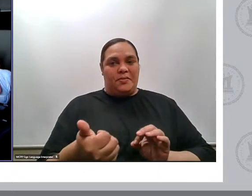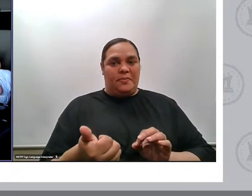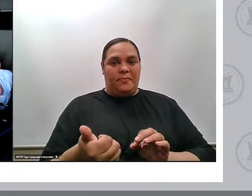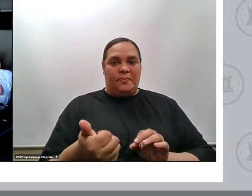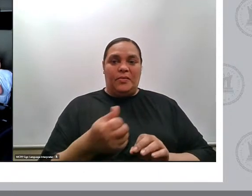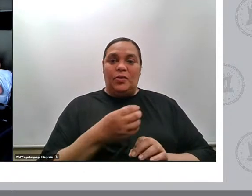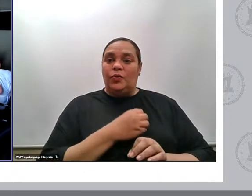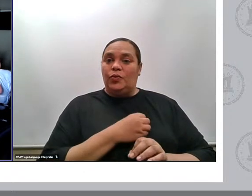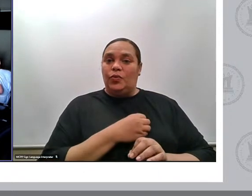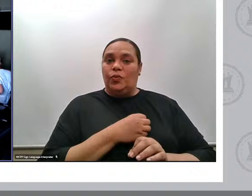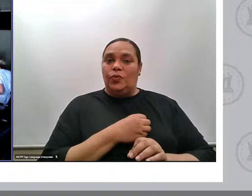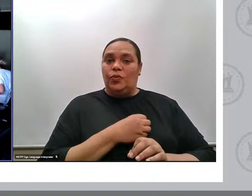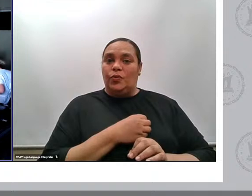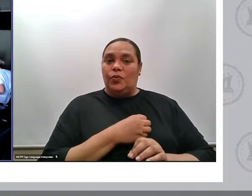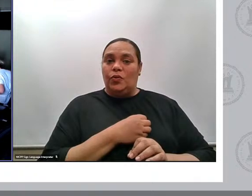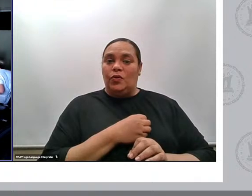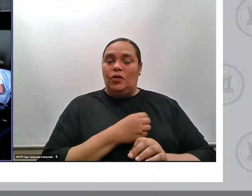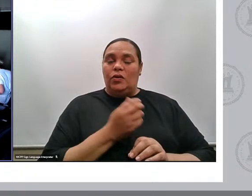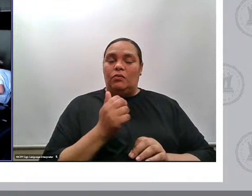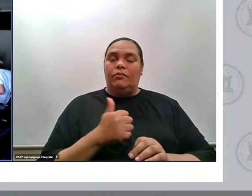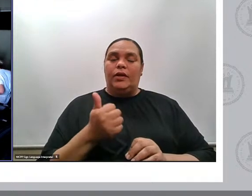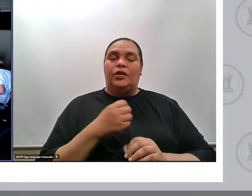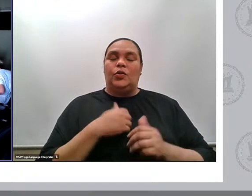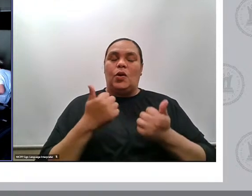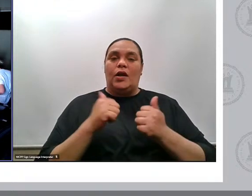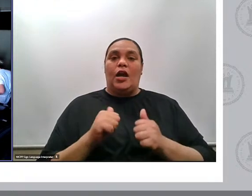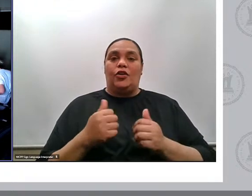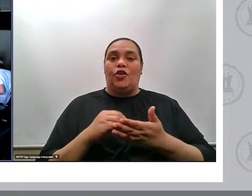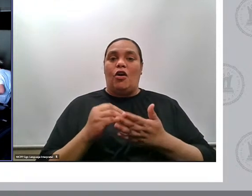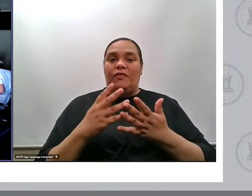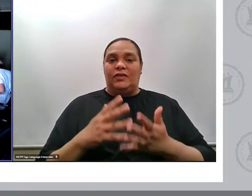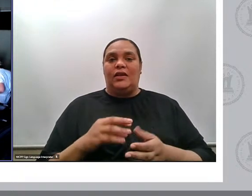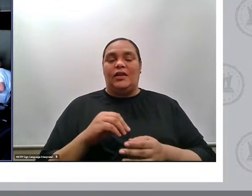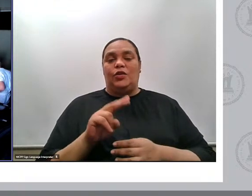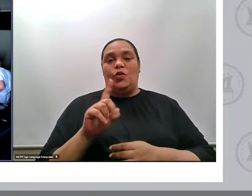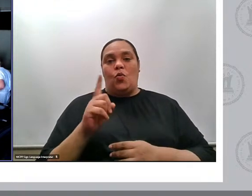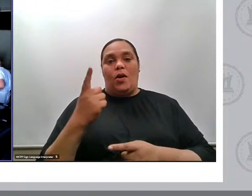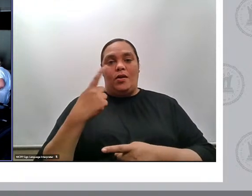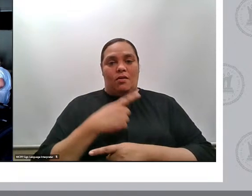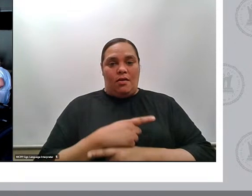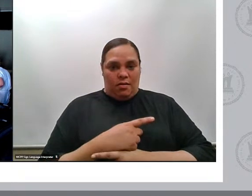to the accounting officer within 21 days.